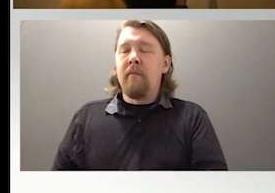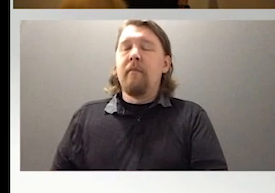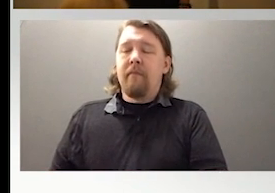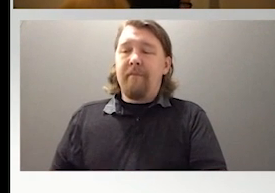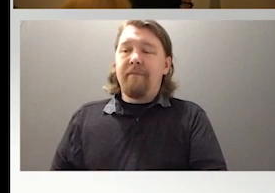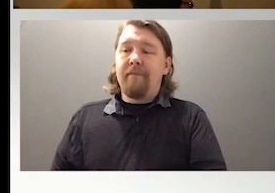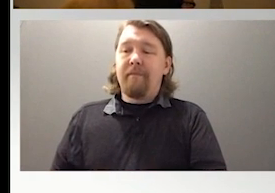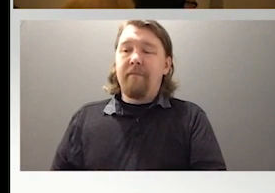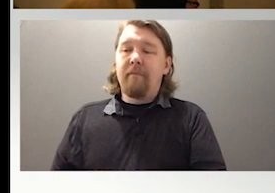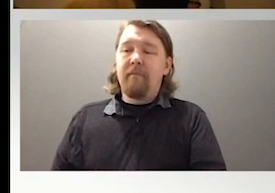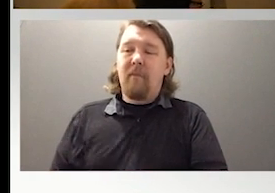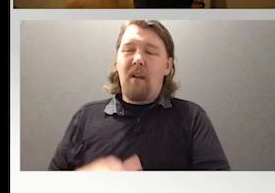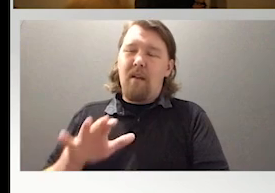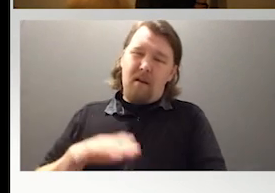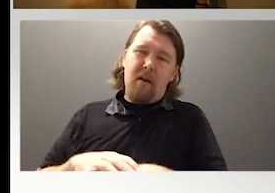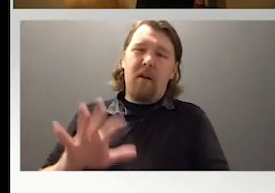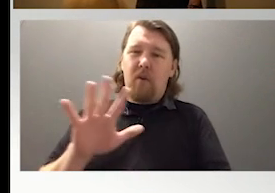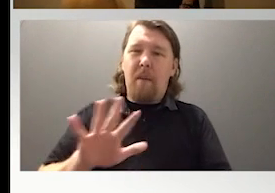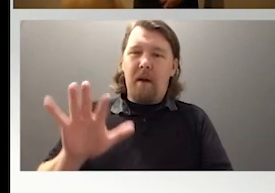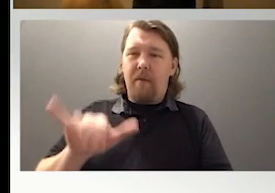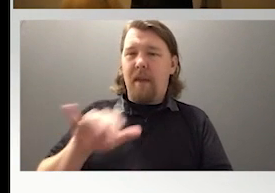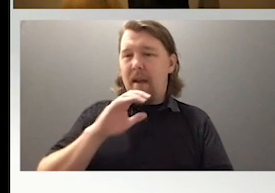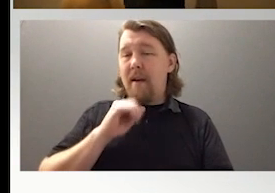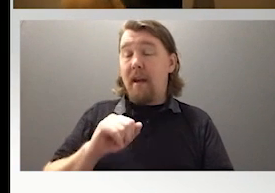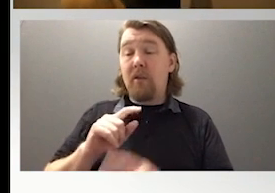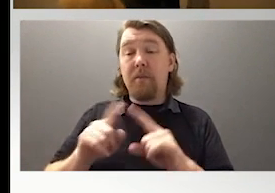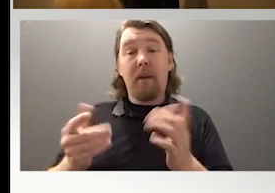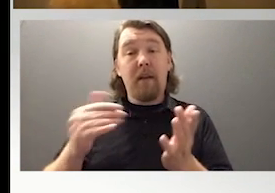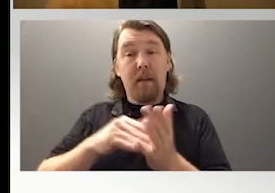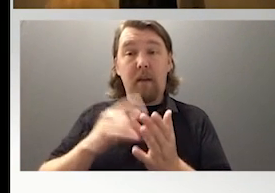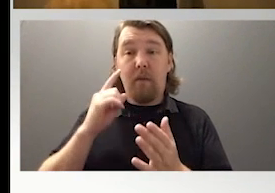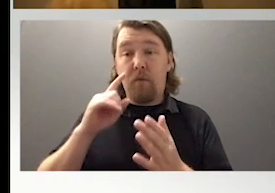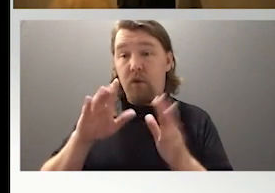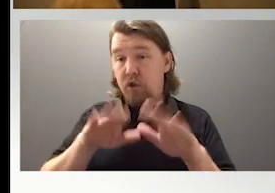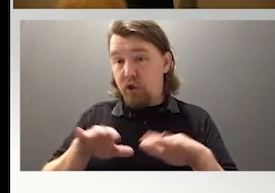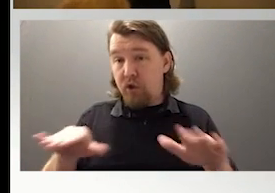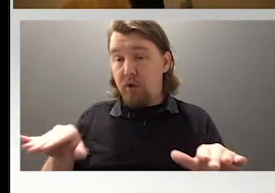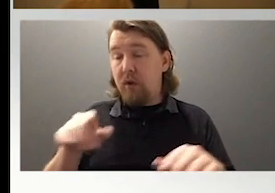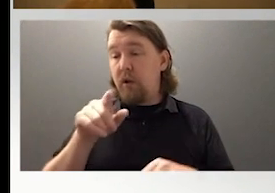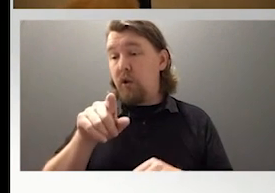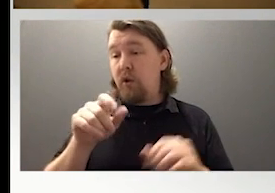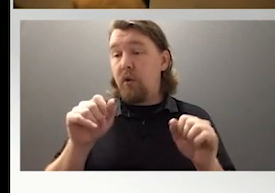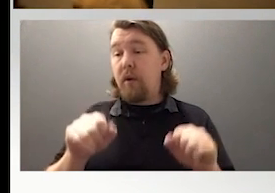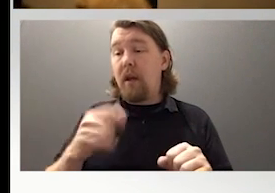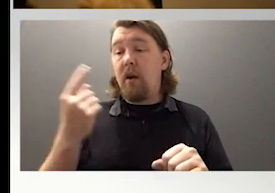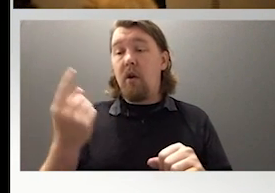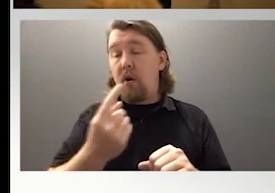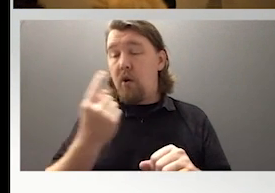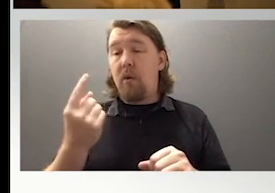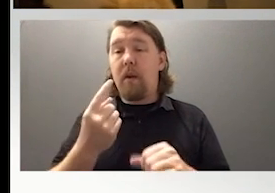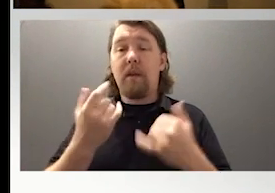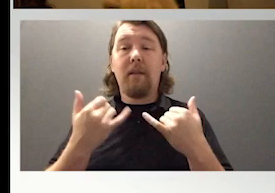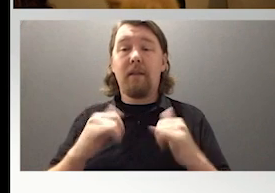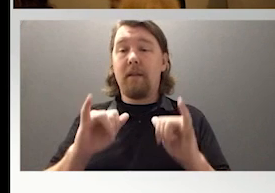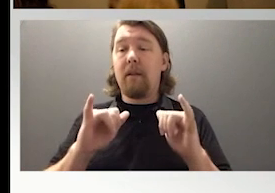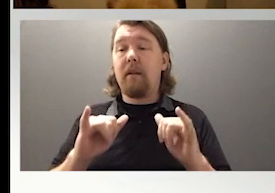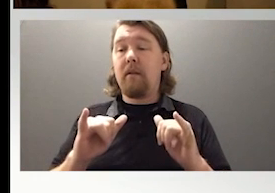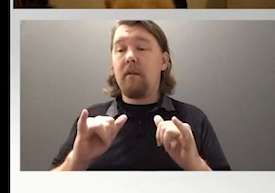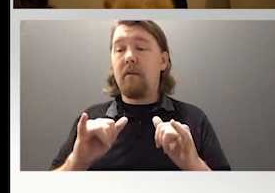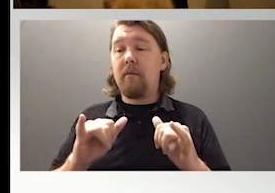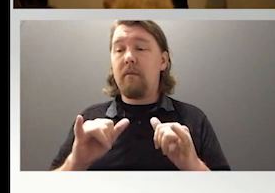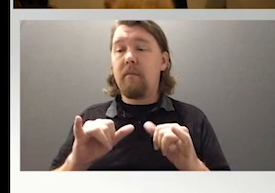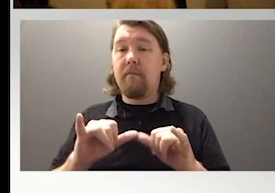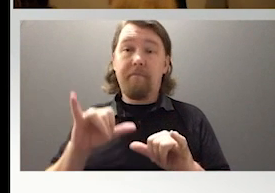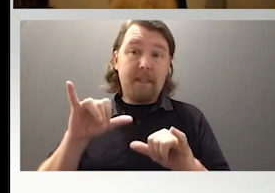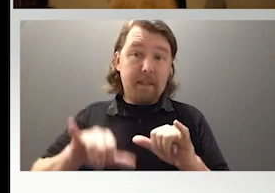it's on or about that age. But again, for children, you can always still, you know,